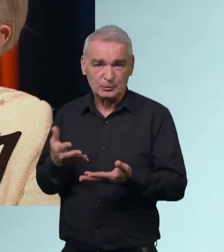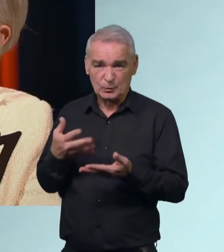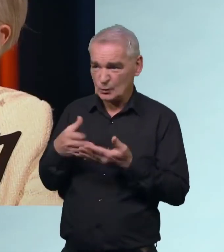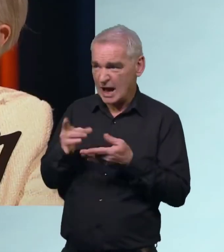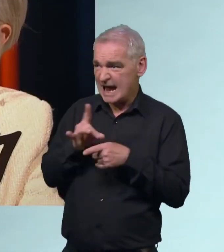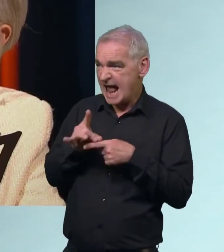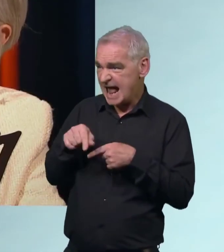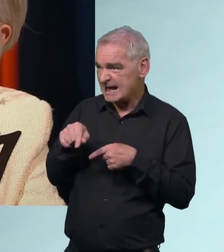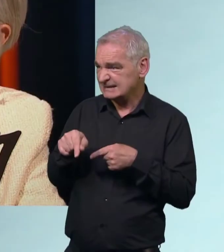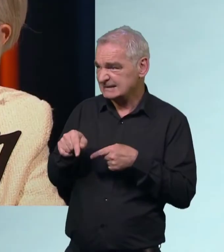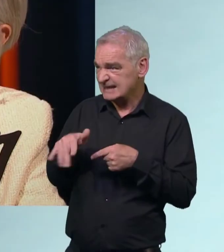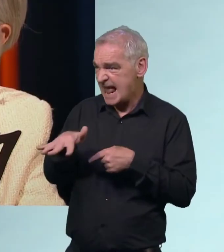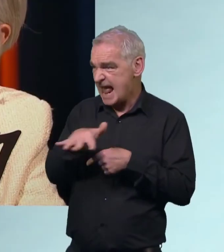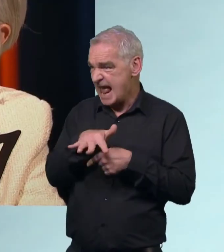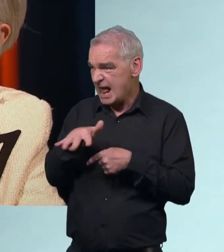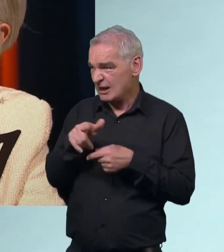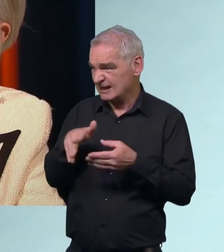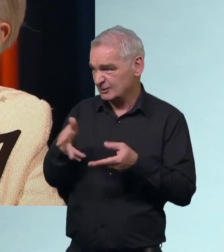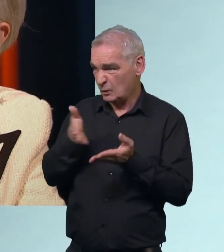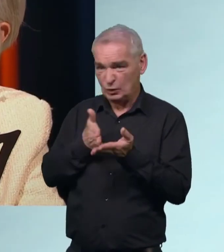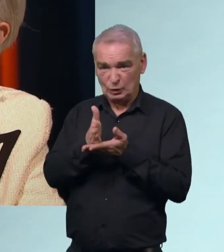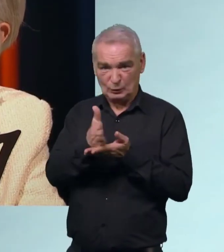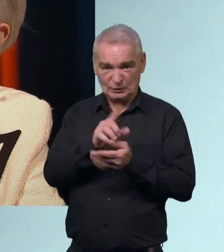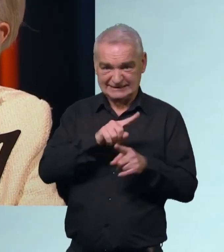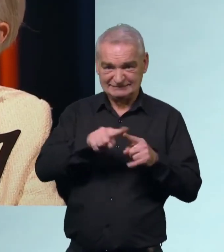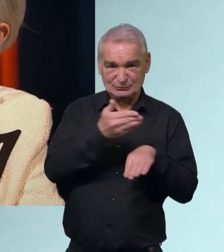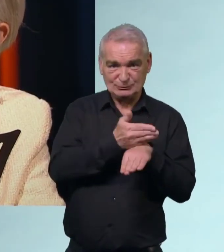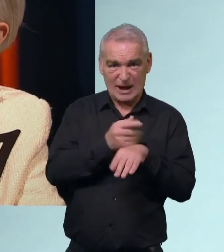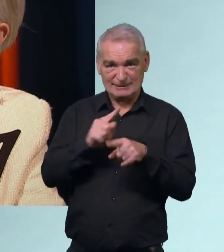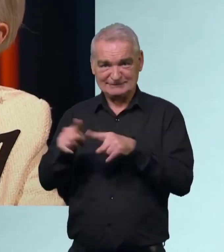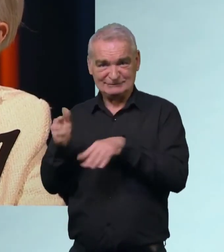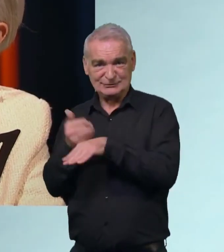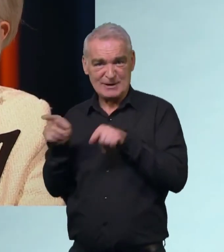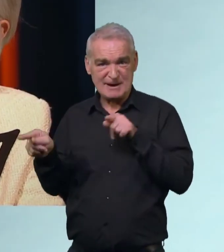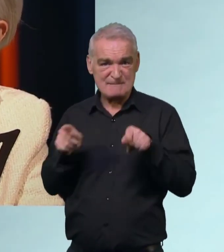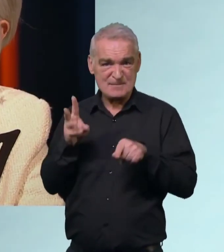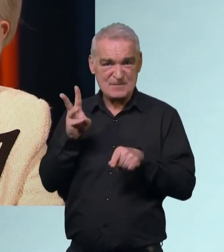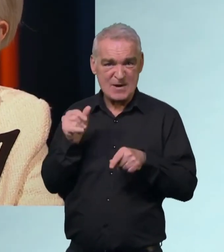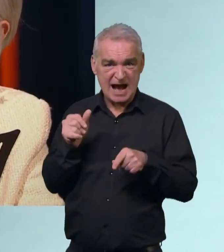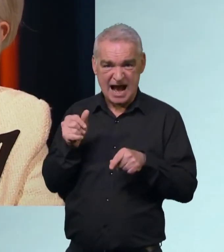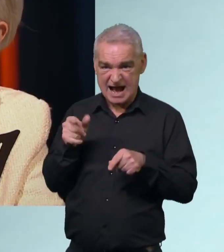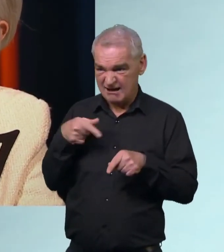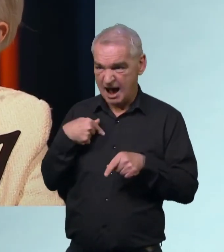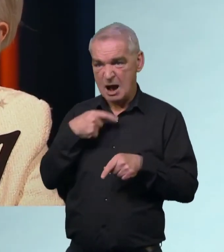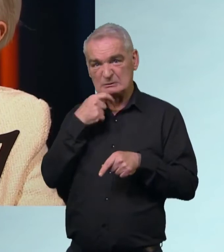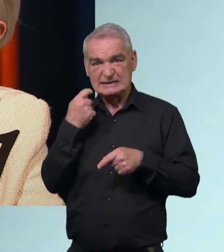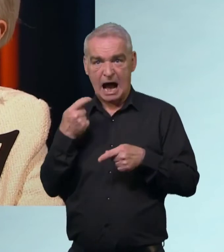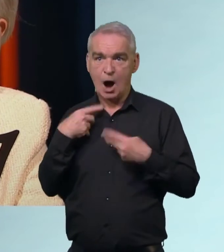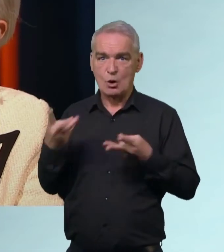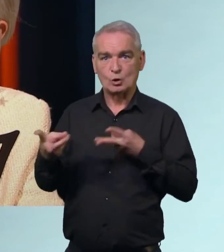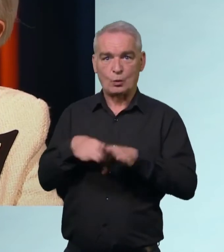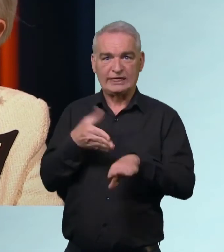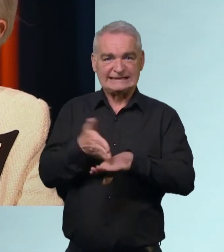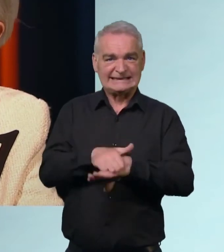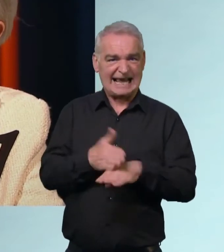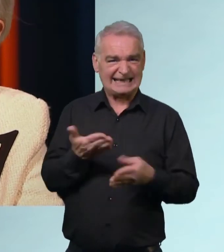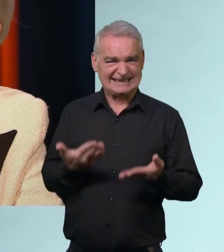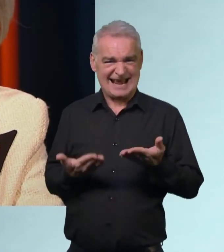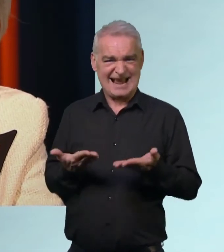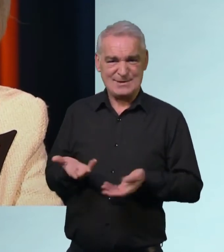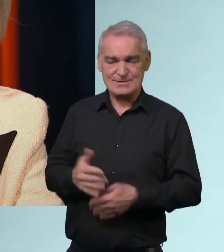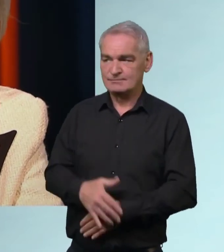what area of helping the living am I going to go into? You said I want to work with the dead. Well, I found out very early on